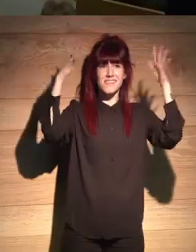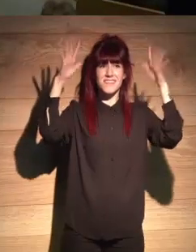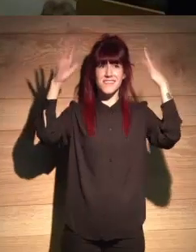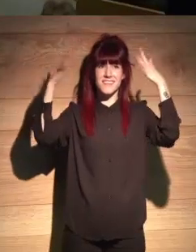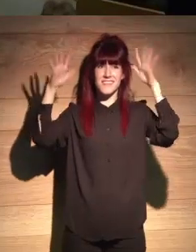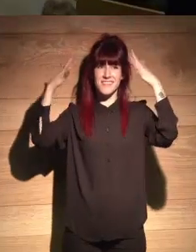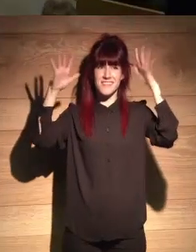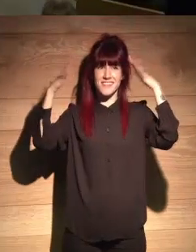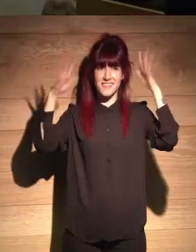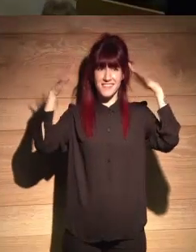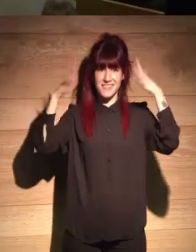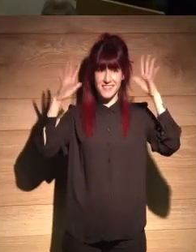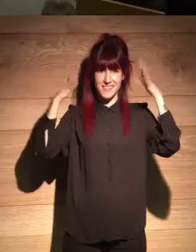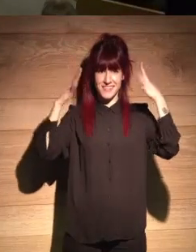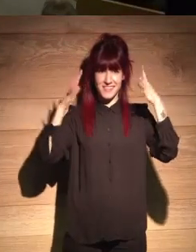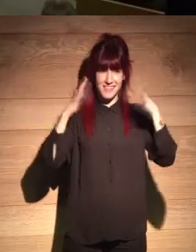reach that goal.